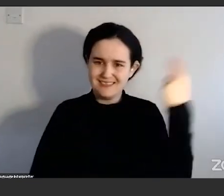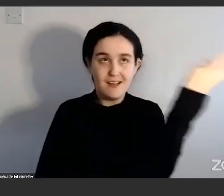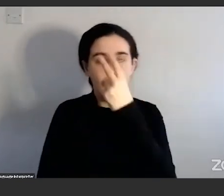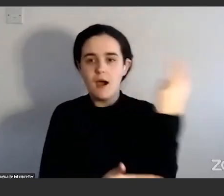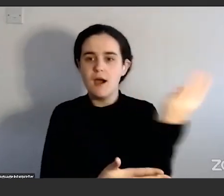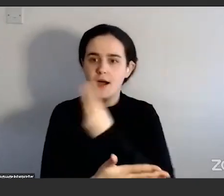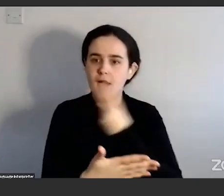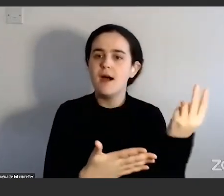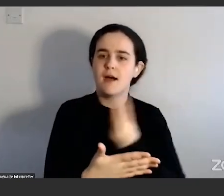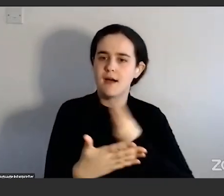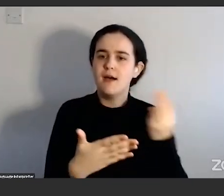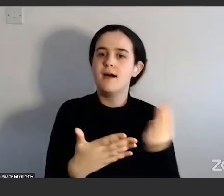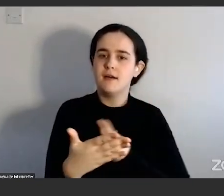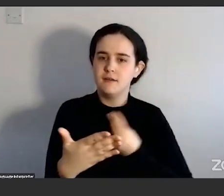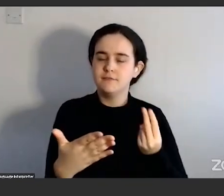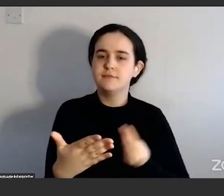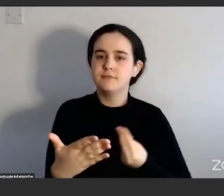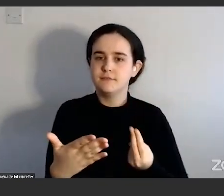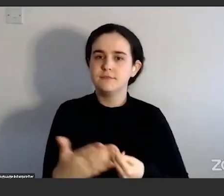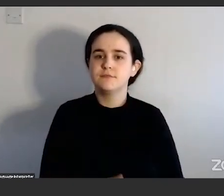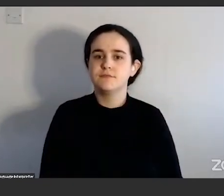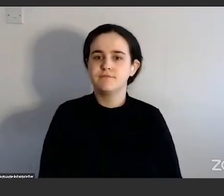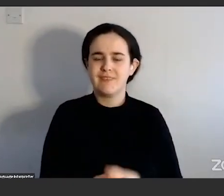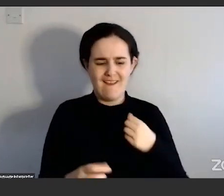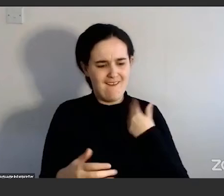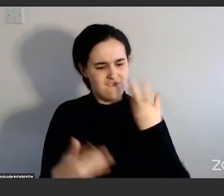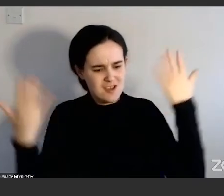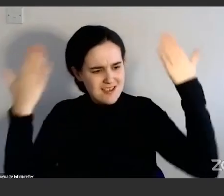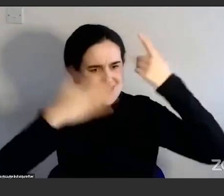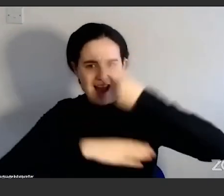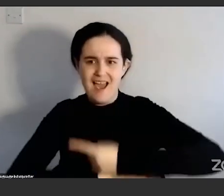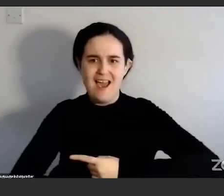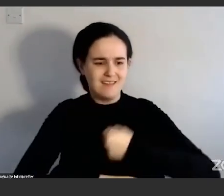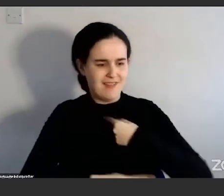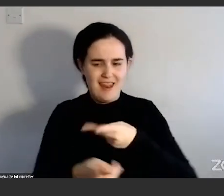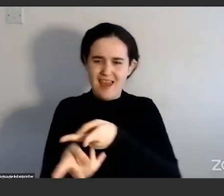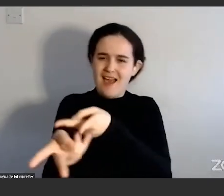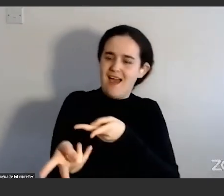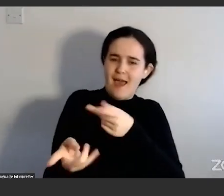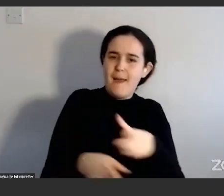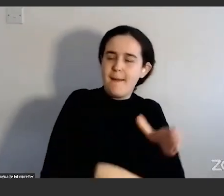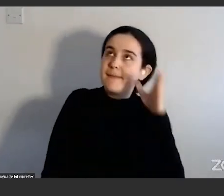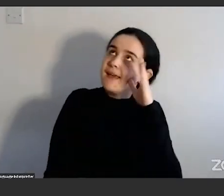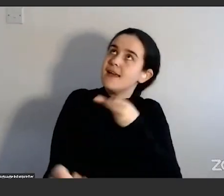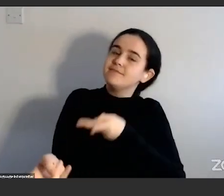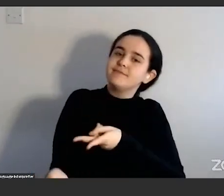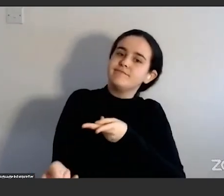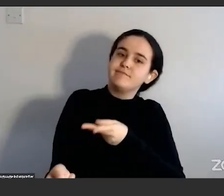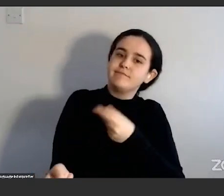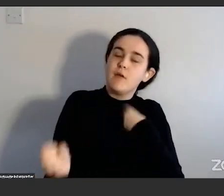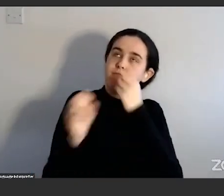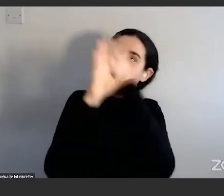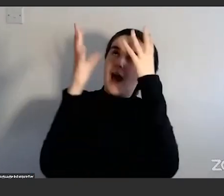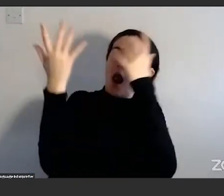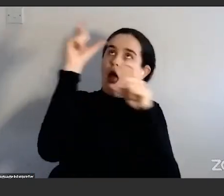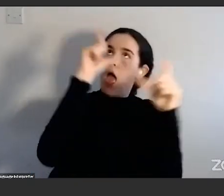'Cause every night I lie in bed, the brightest colors fill my head, and million